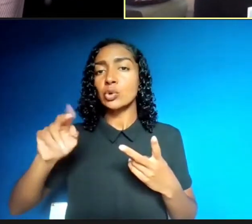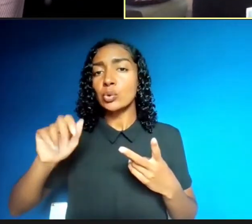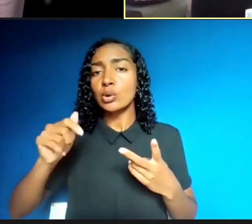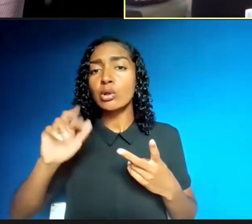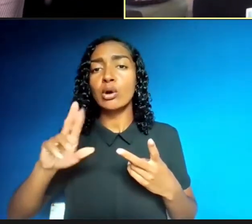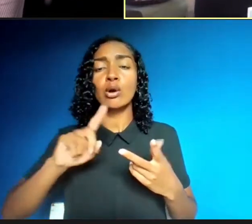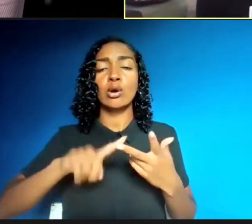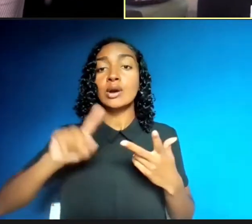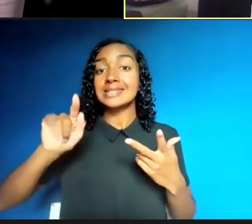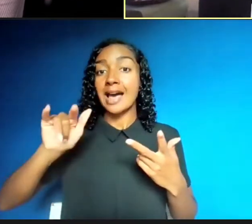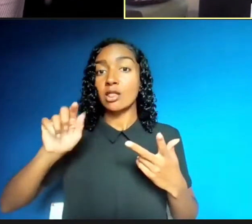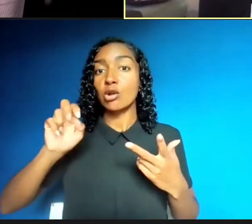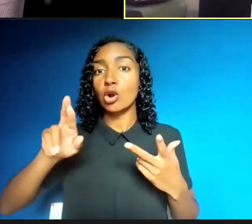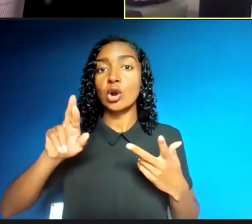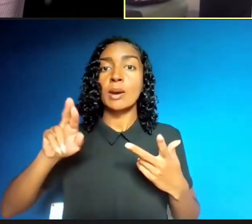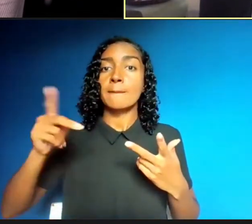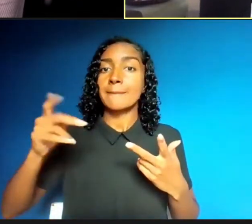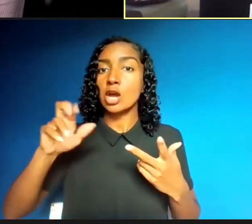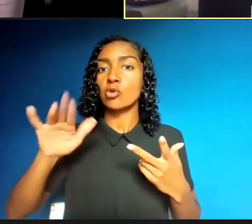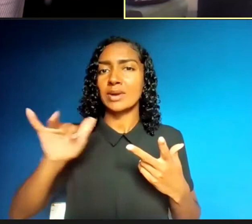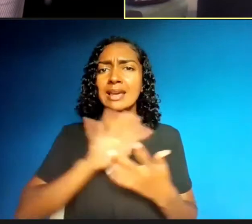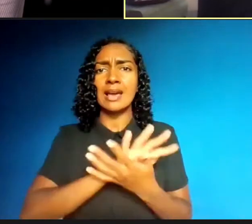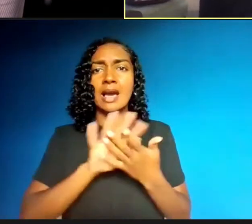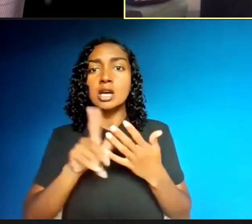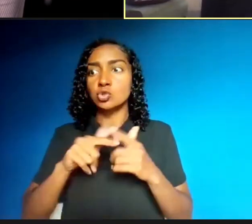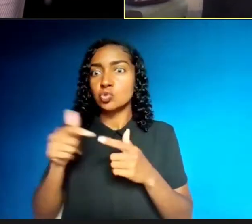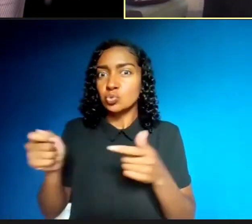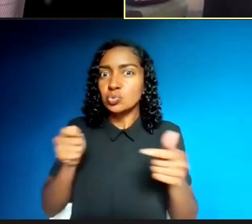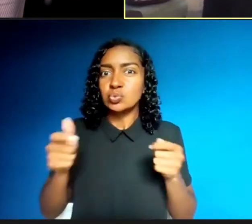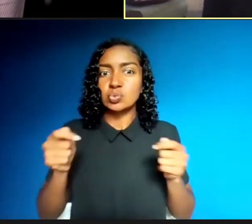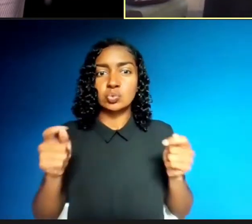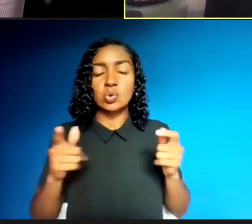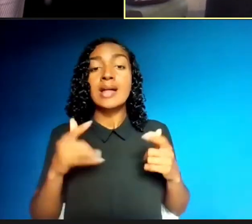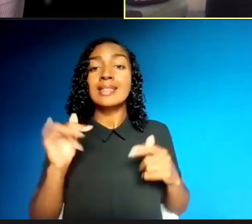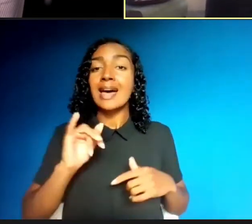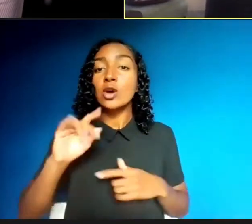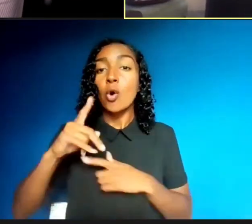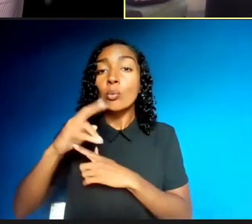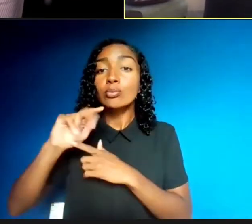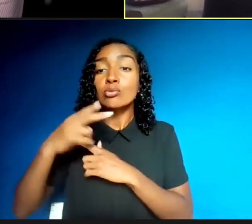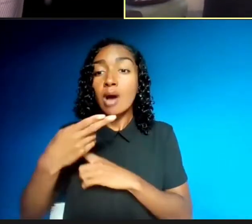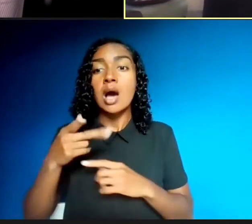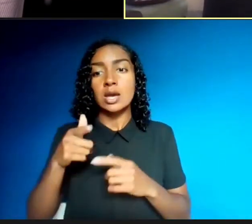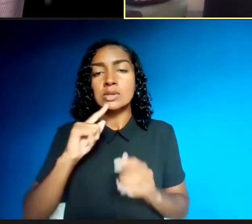Oprah was key into sort of like bringing Ava DuVernay through, DuVernay,